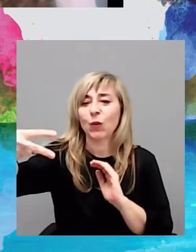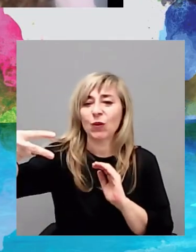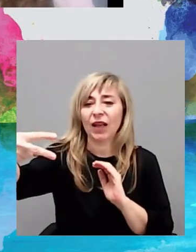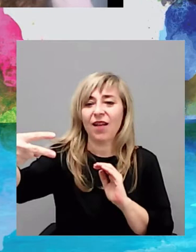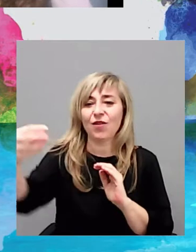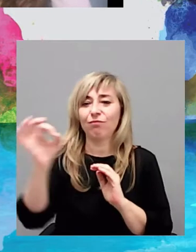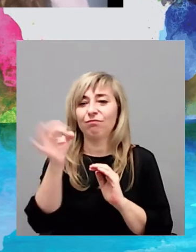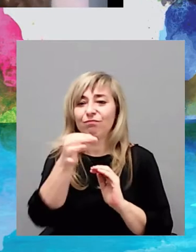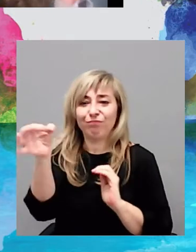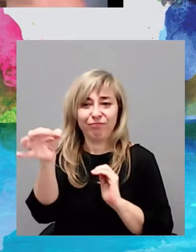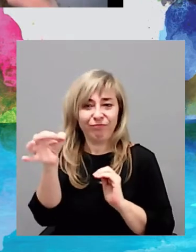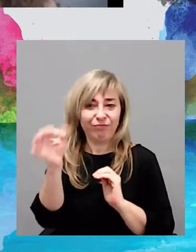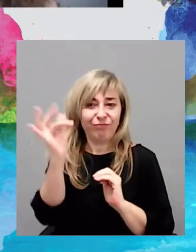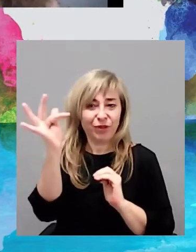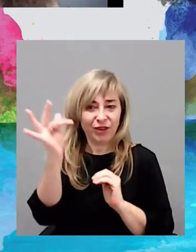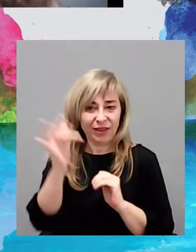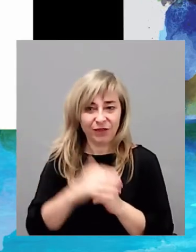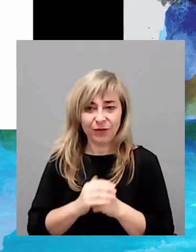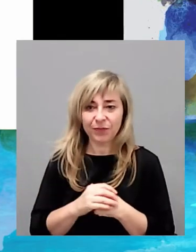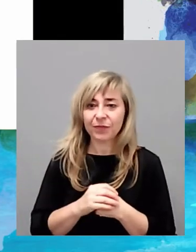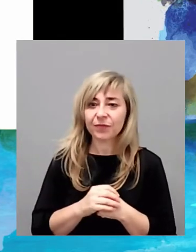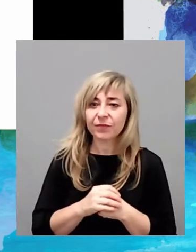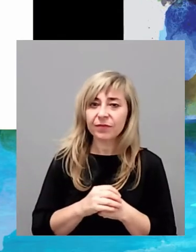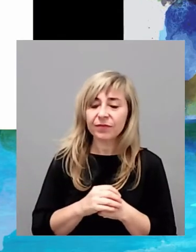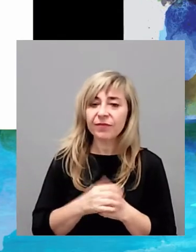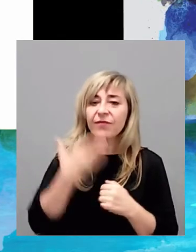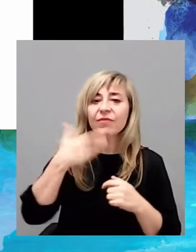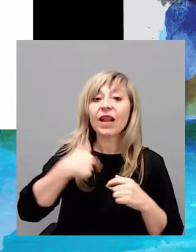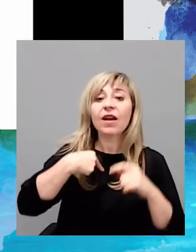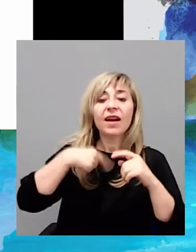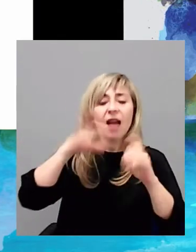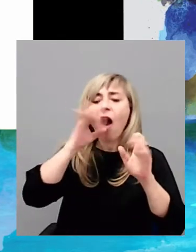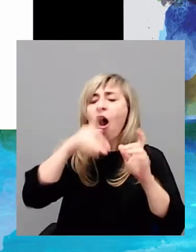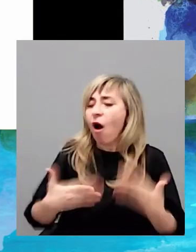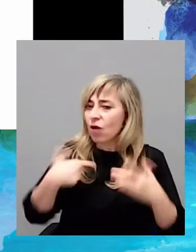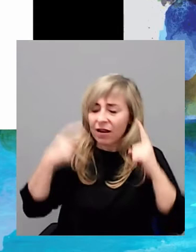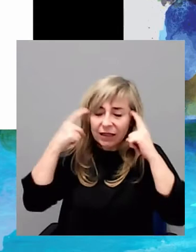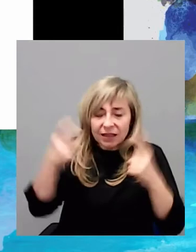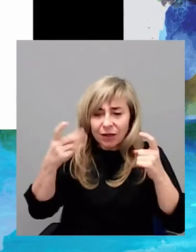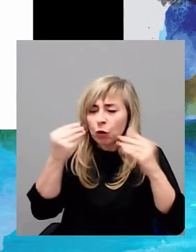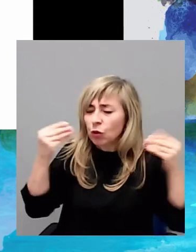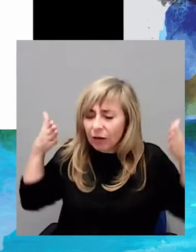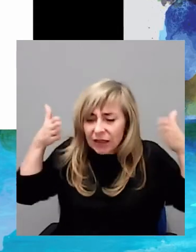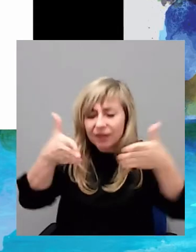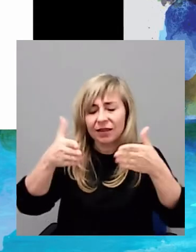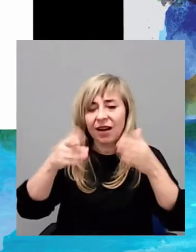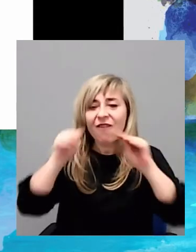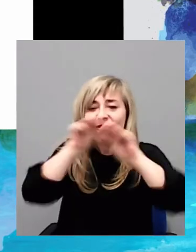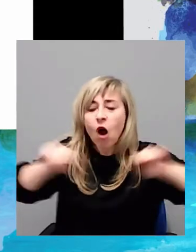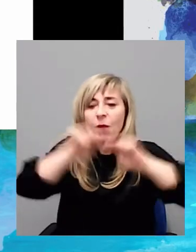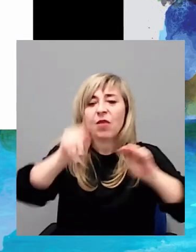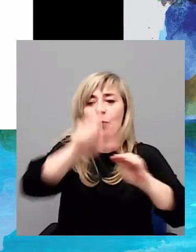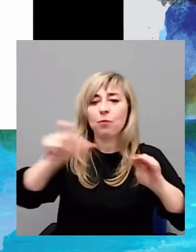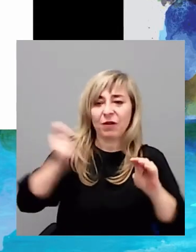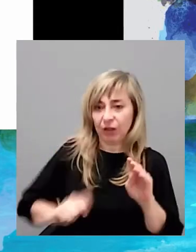good bottom line at the end of the day. And we want to train personnel. That's very important. You